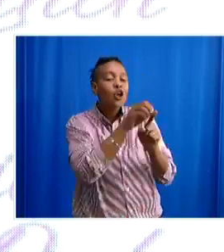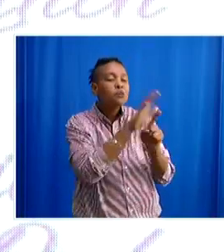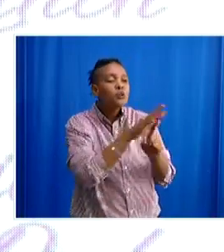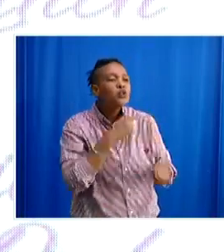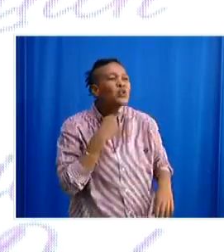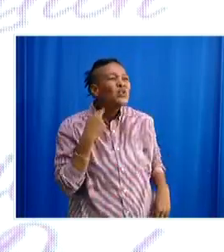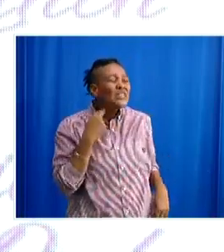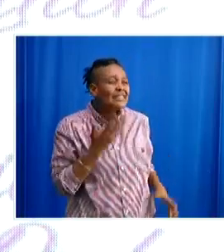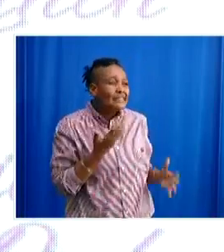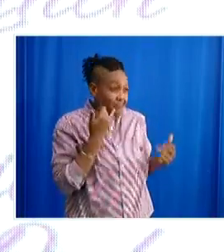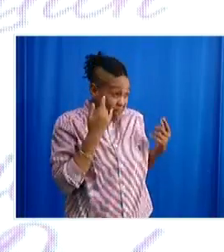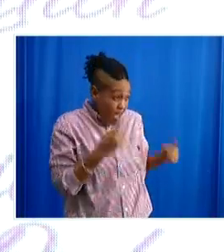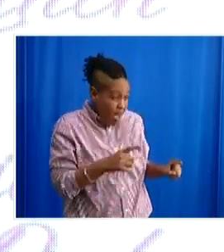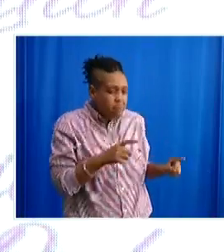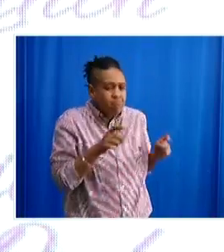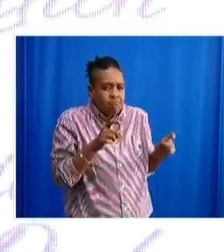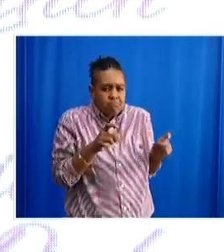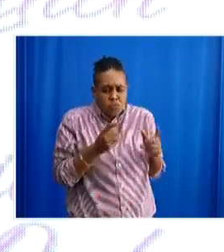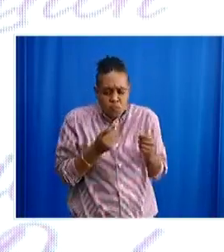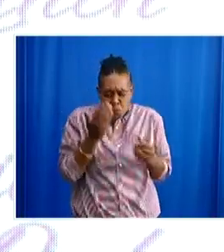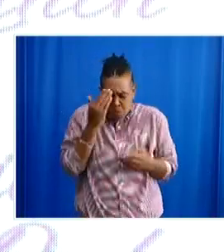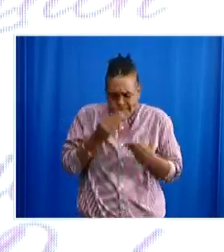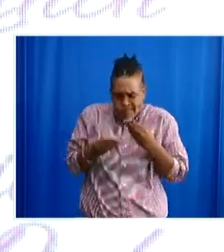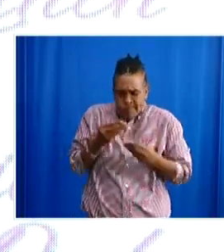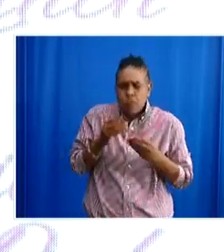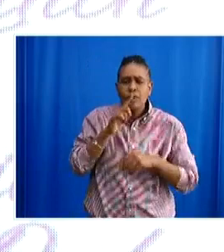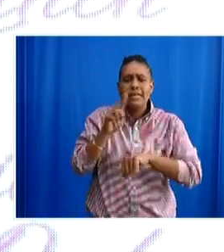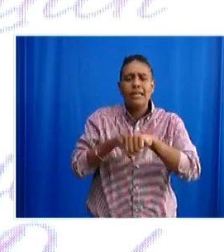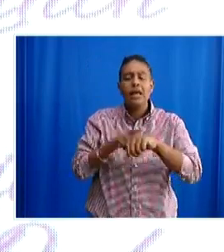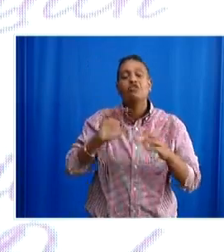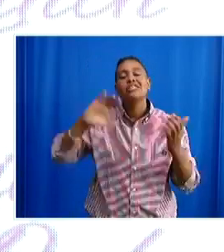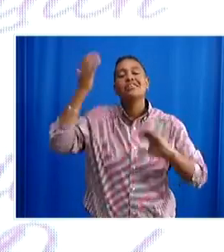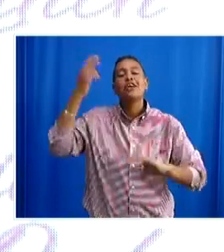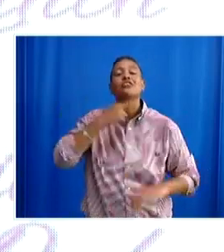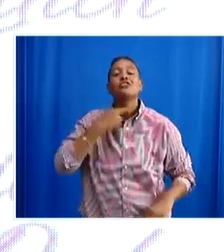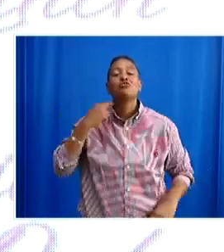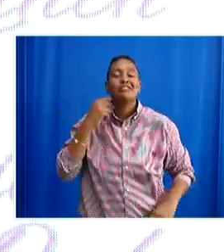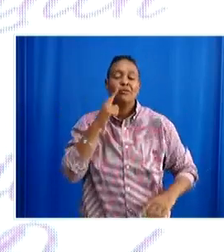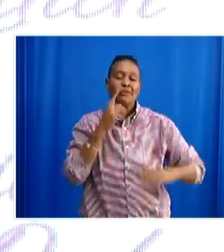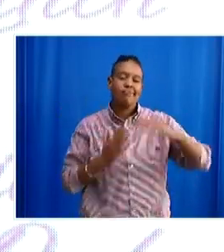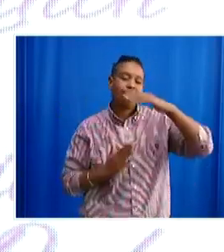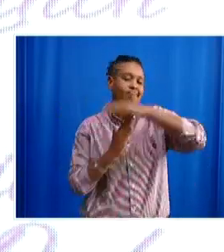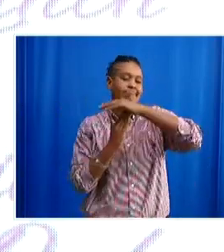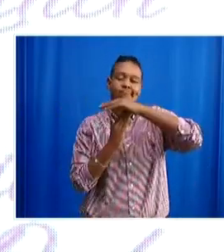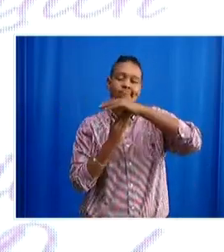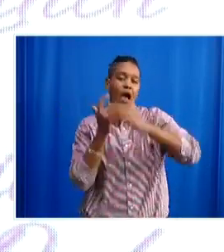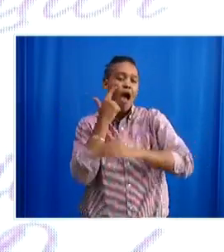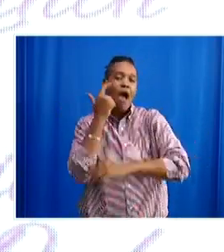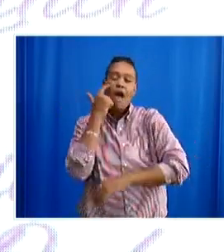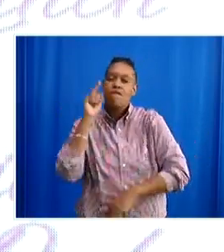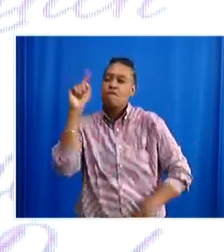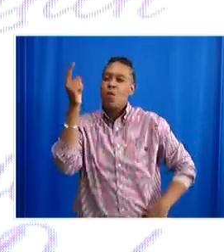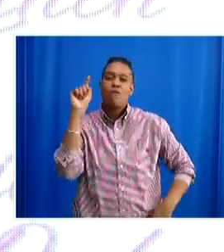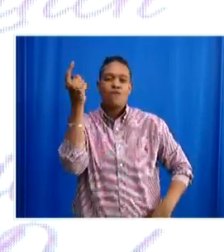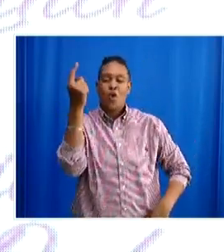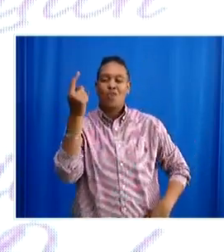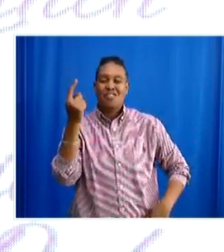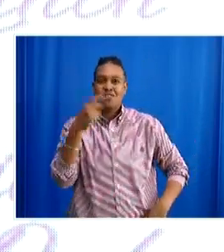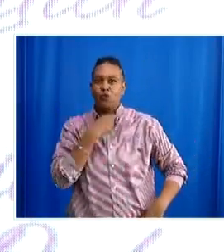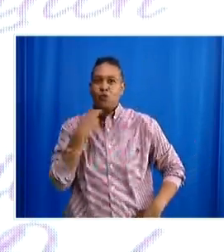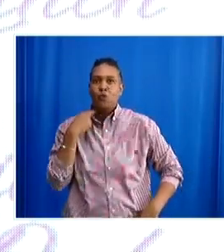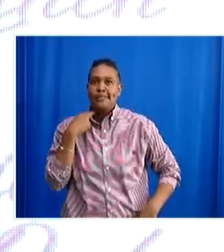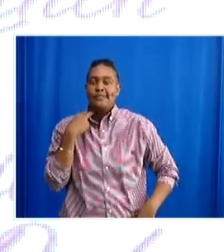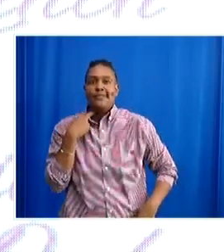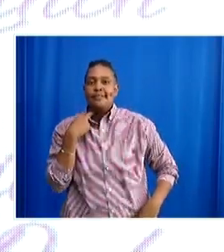risk, of which natural disaster risk is chief among the ones that we face. So,